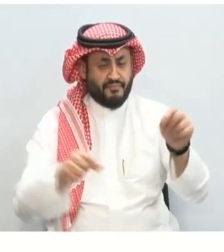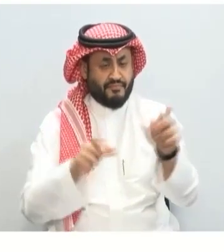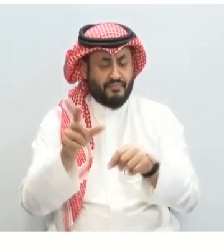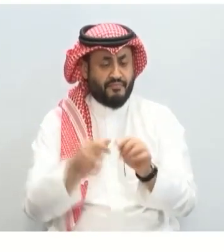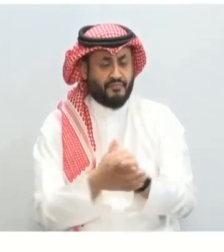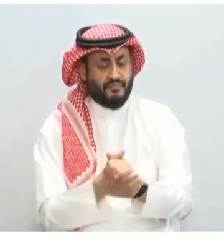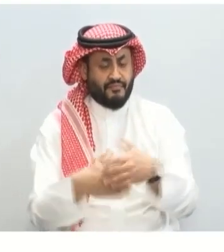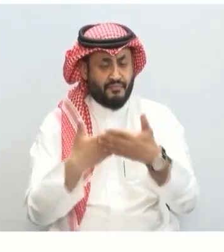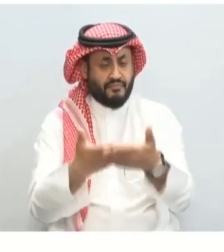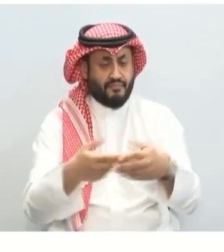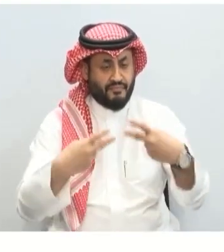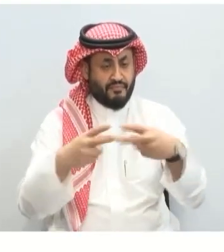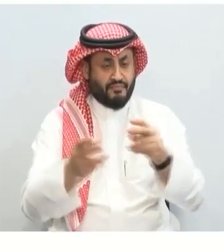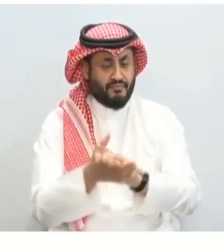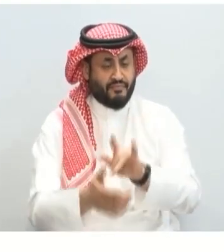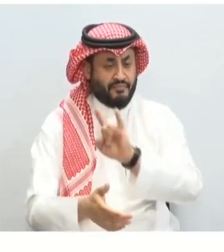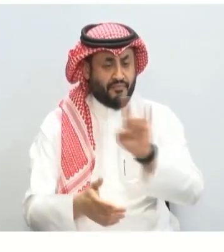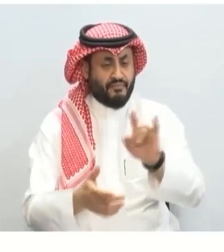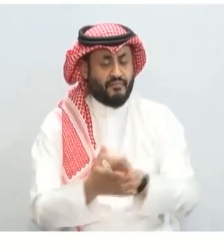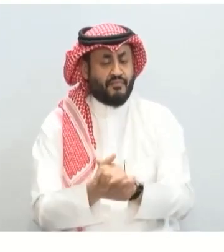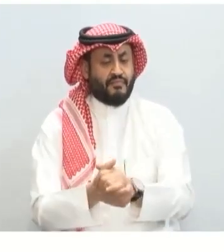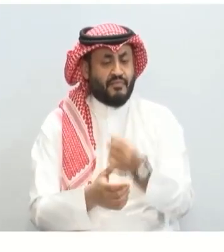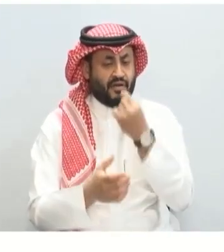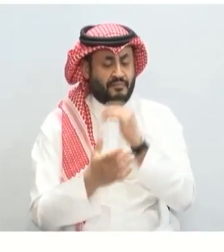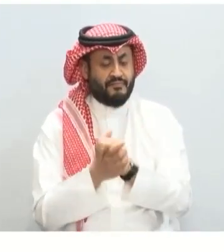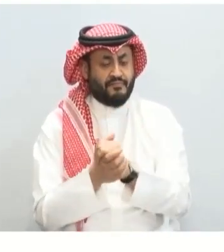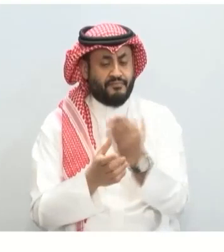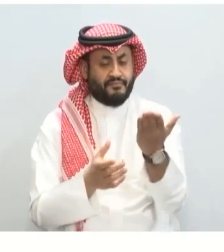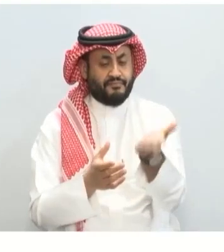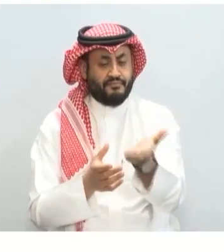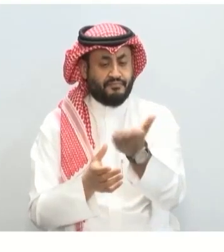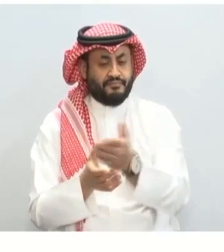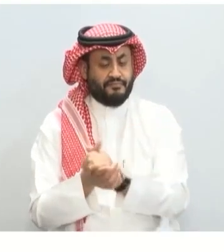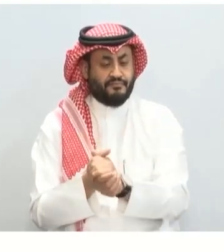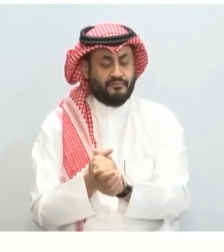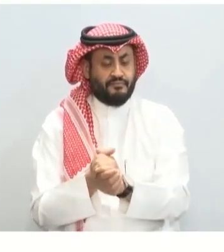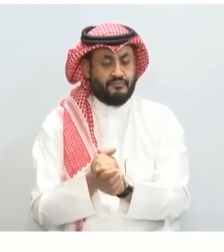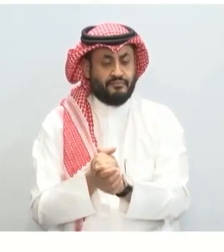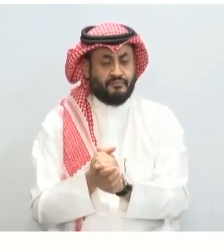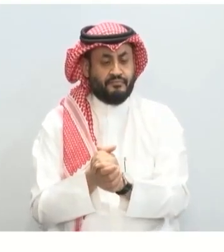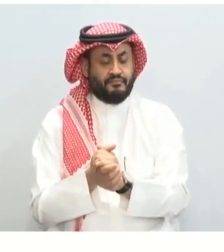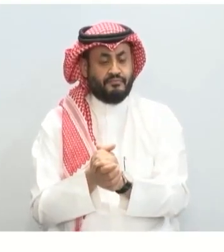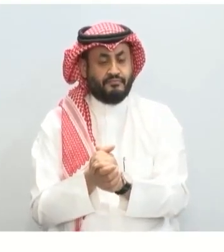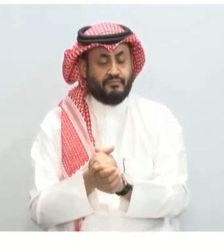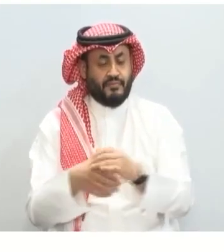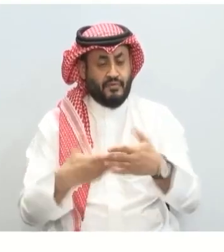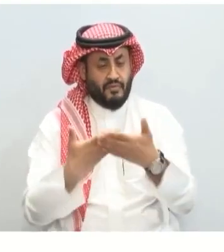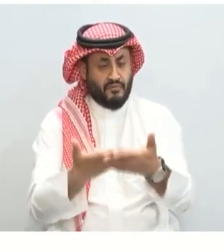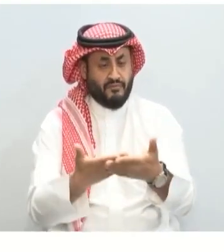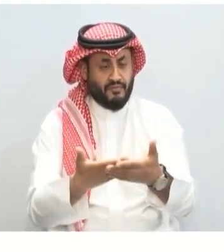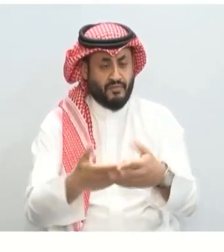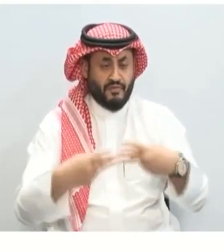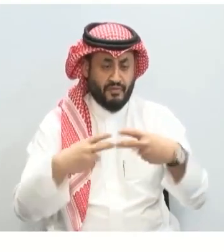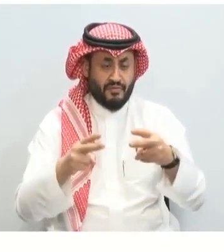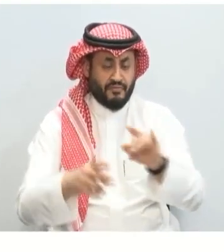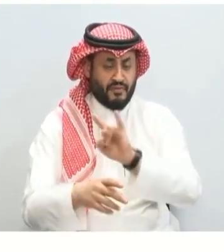offering, accepting, and declining food and drink. So here are the offering, accepting, and